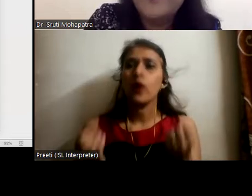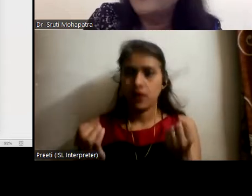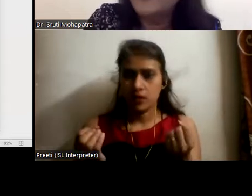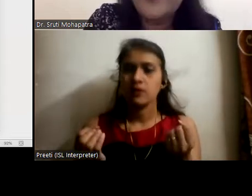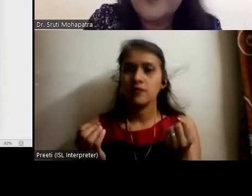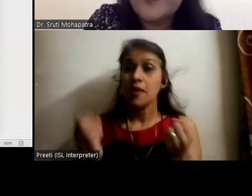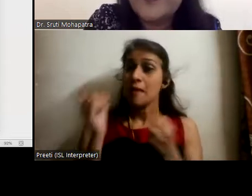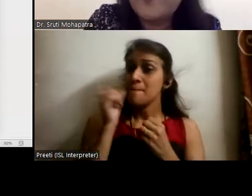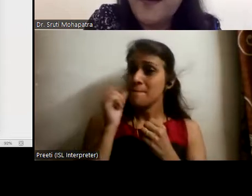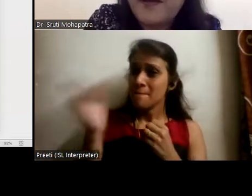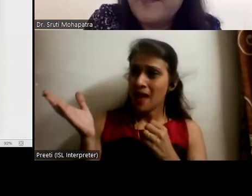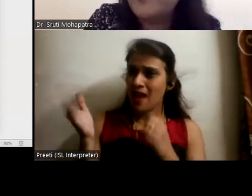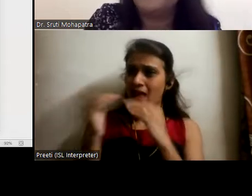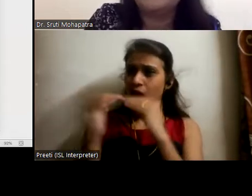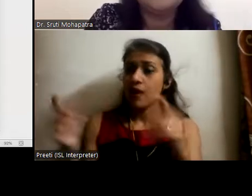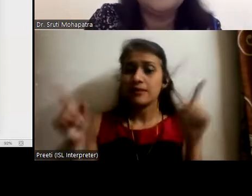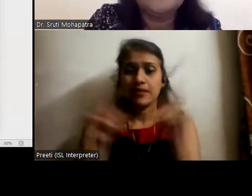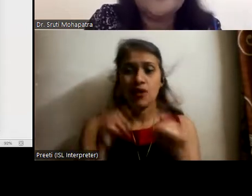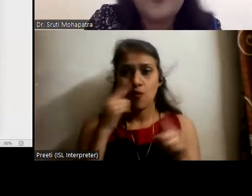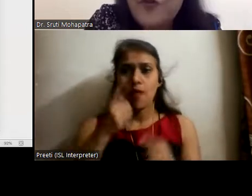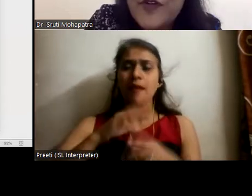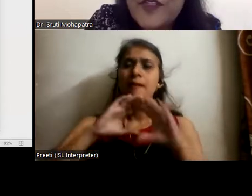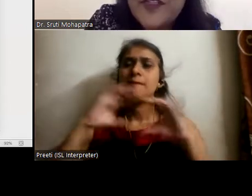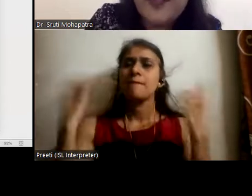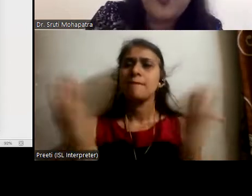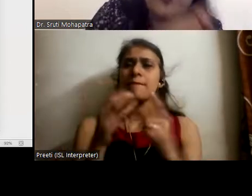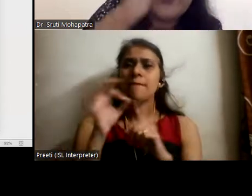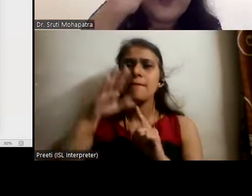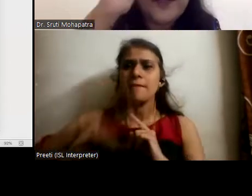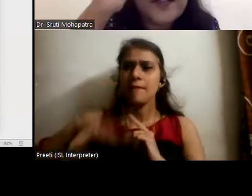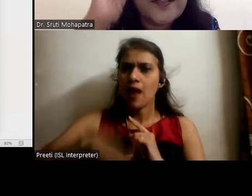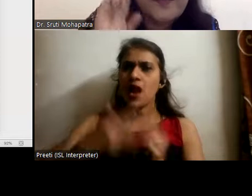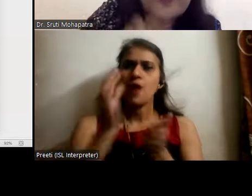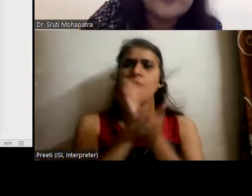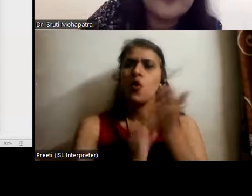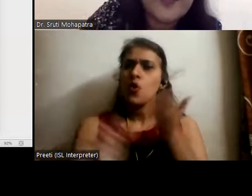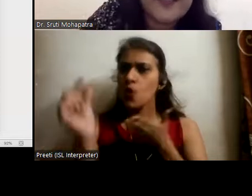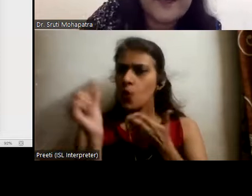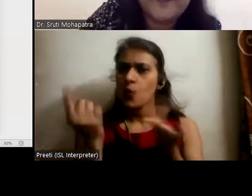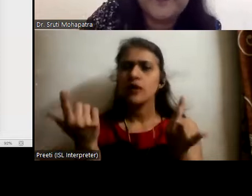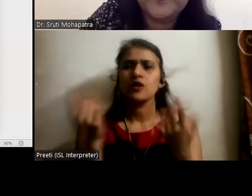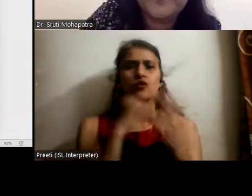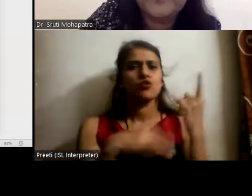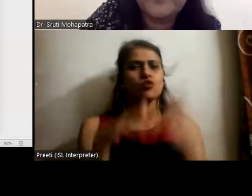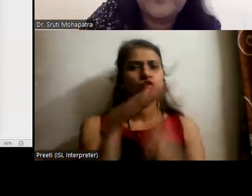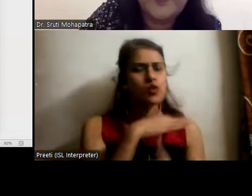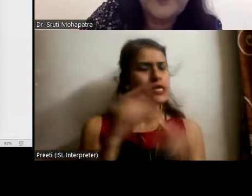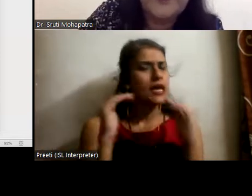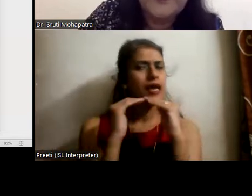men, whether it is in the parliament or whether it is in the university or whether it is in the society.